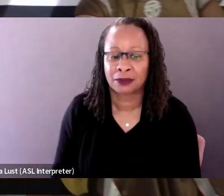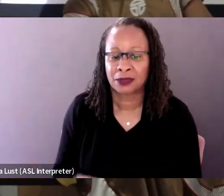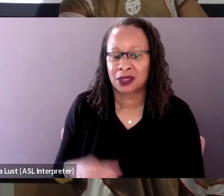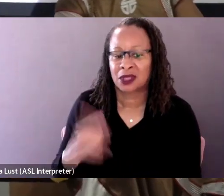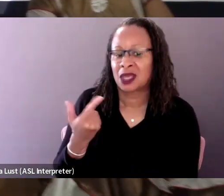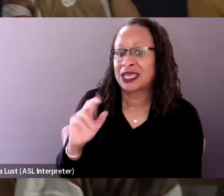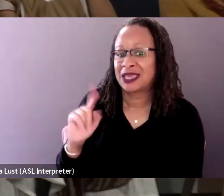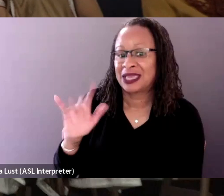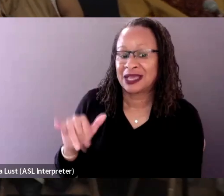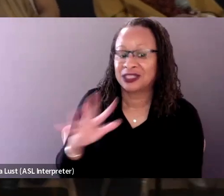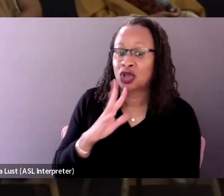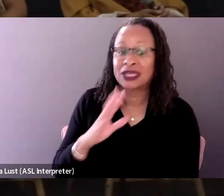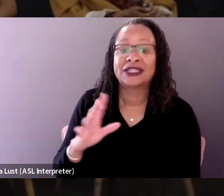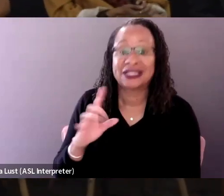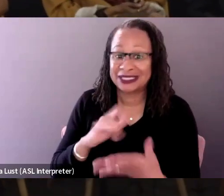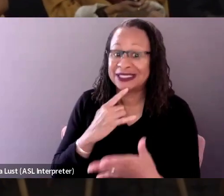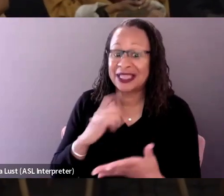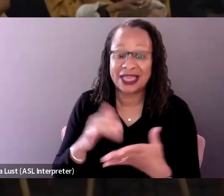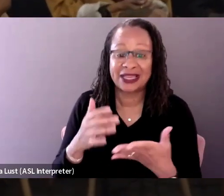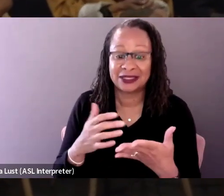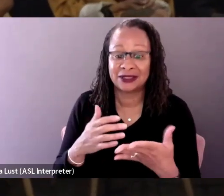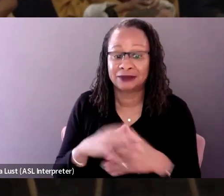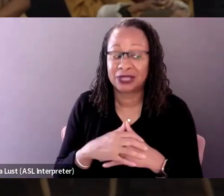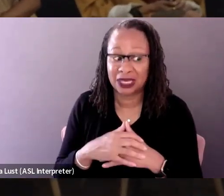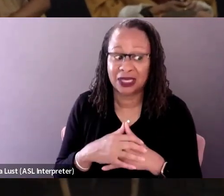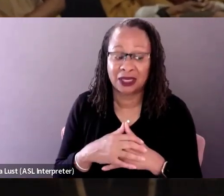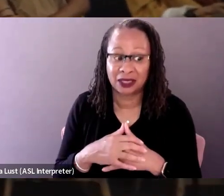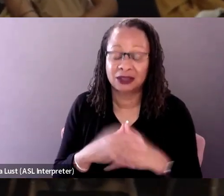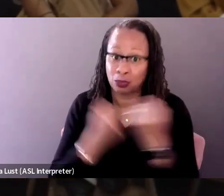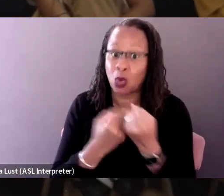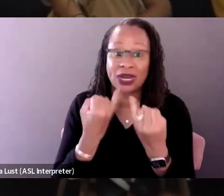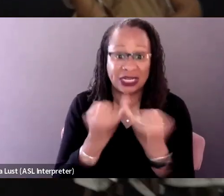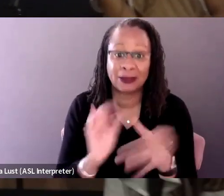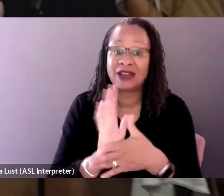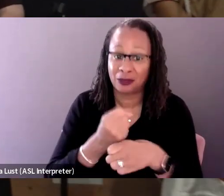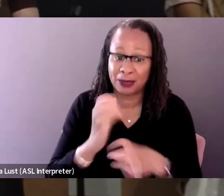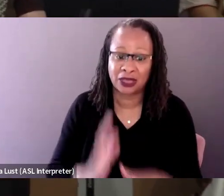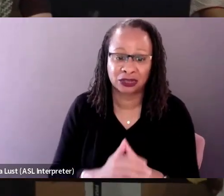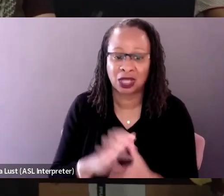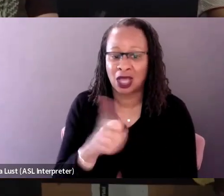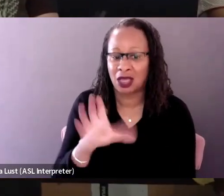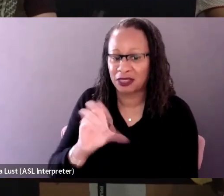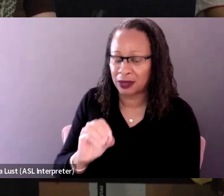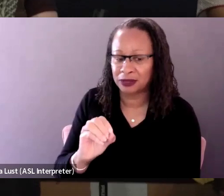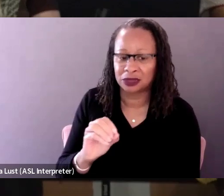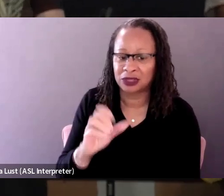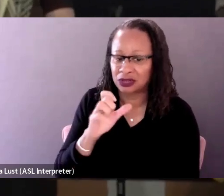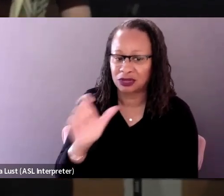voices, and that's important. I mean, you know, another company that does that also was participant, and they're